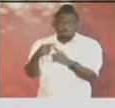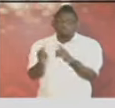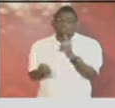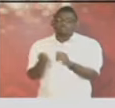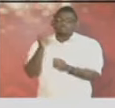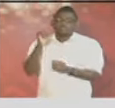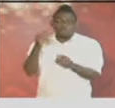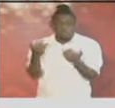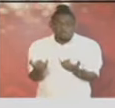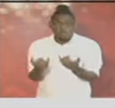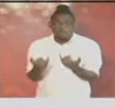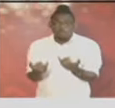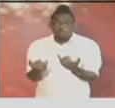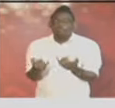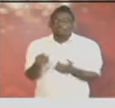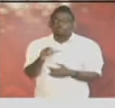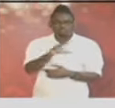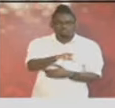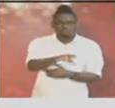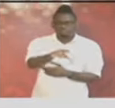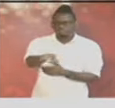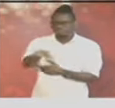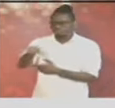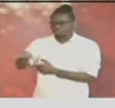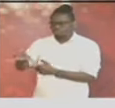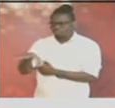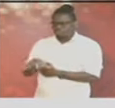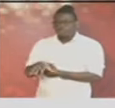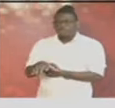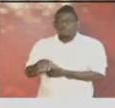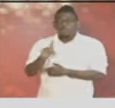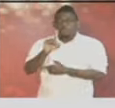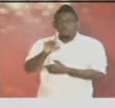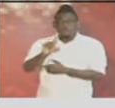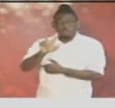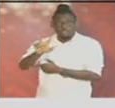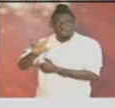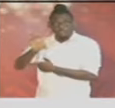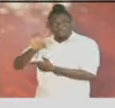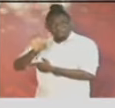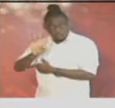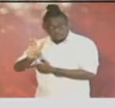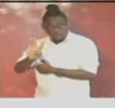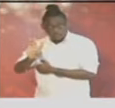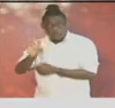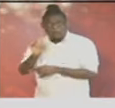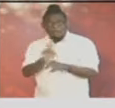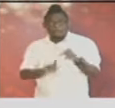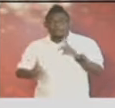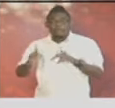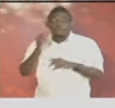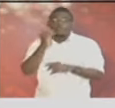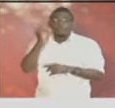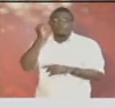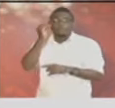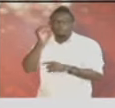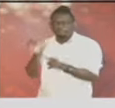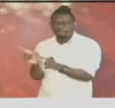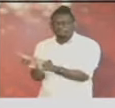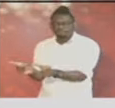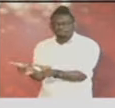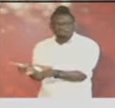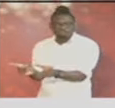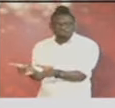are distributed as follows. There are 134 individuals in home self-isolation, there are